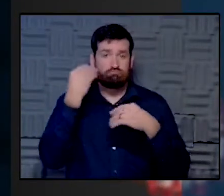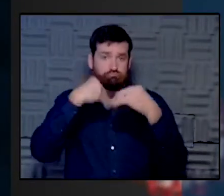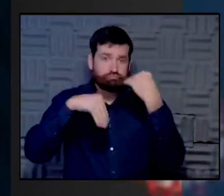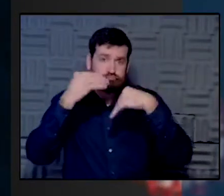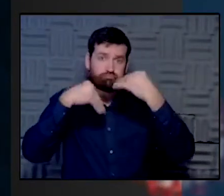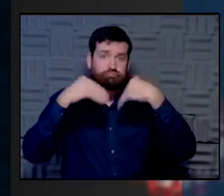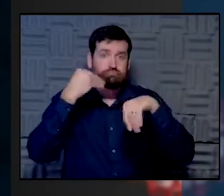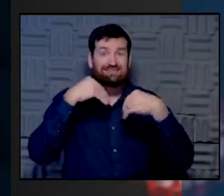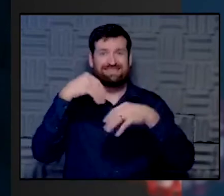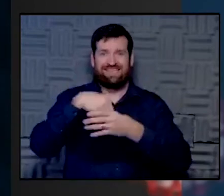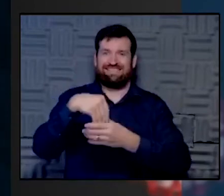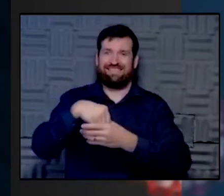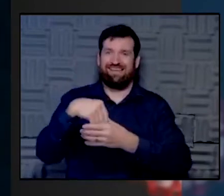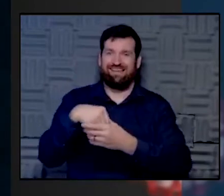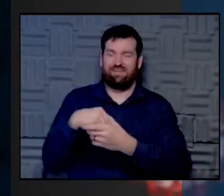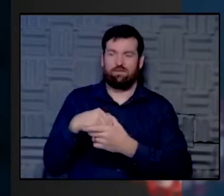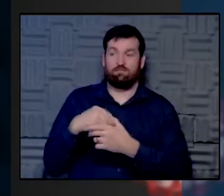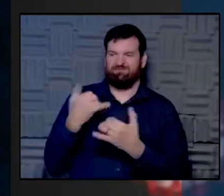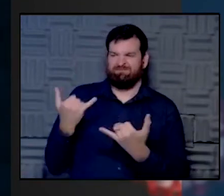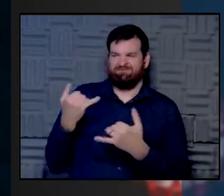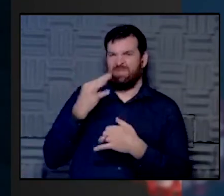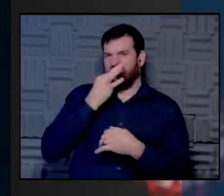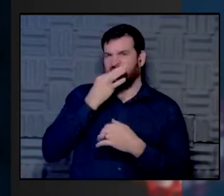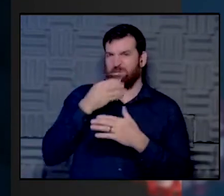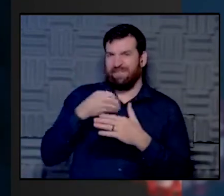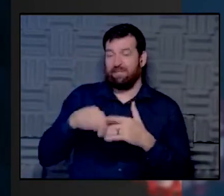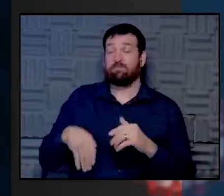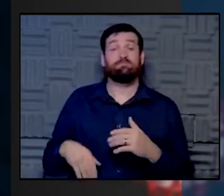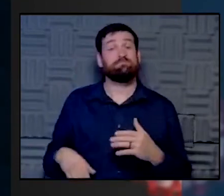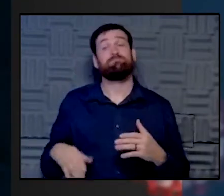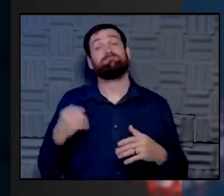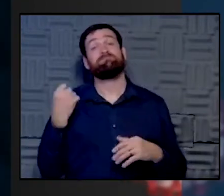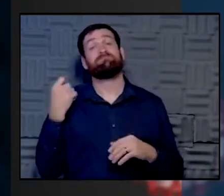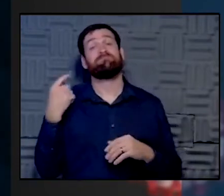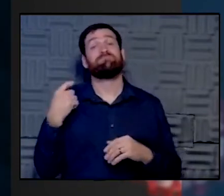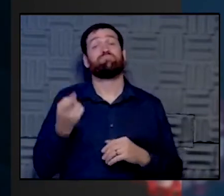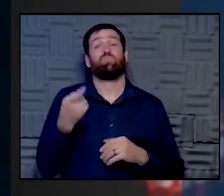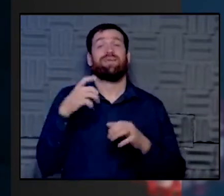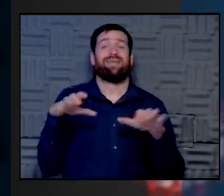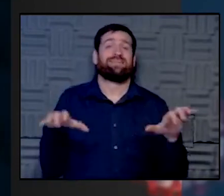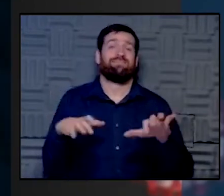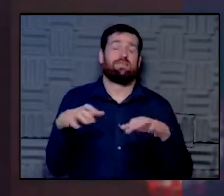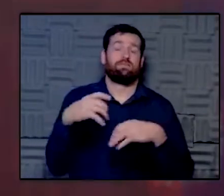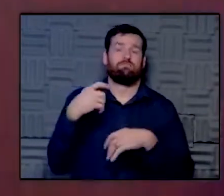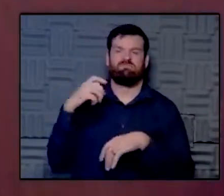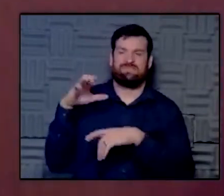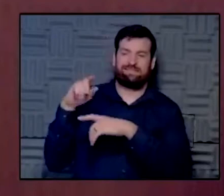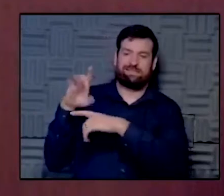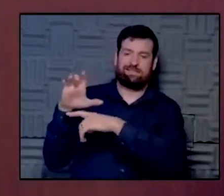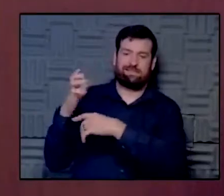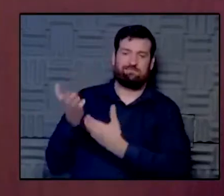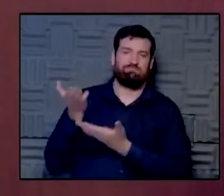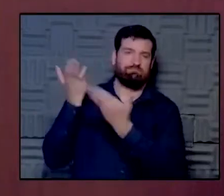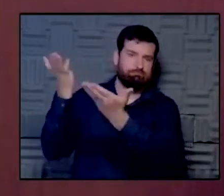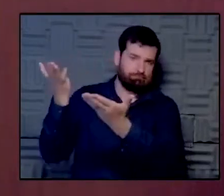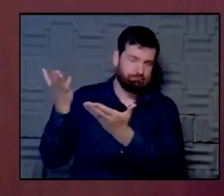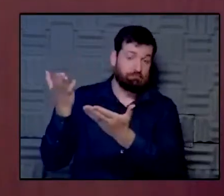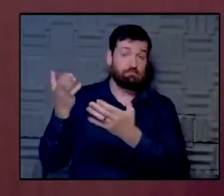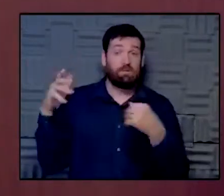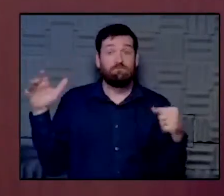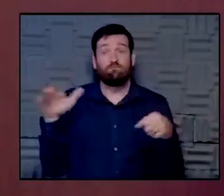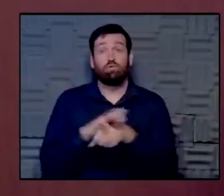weekend? So this is one of the safer activities that the CDC published a few weeks ago. If fully